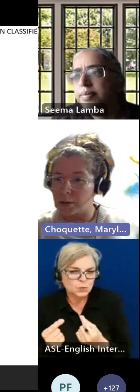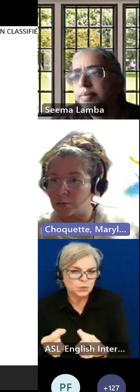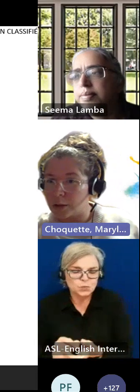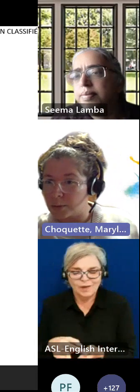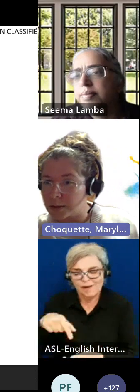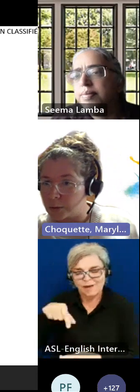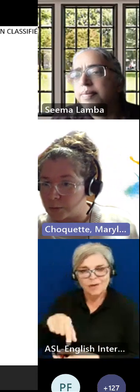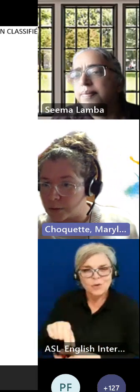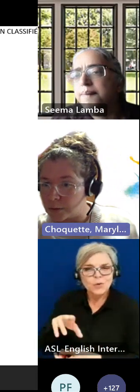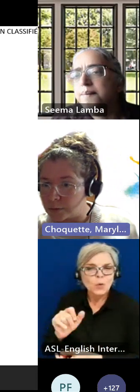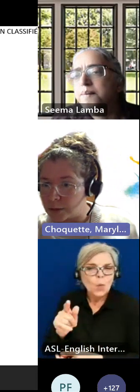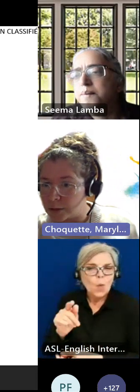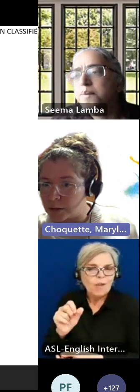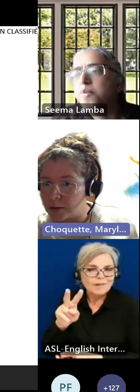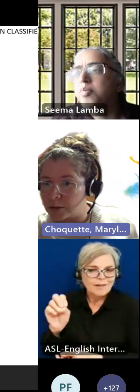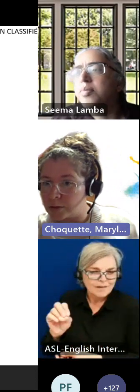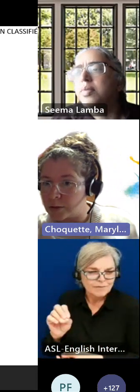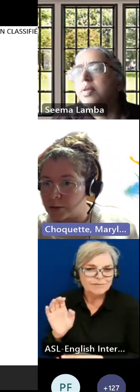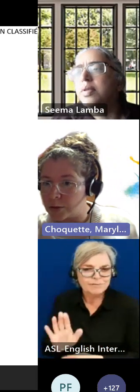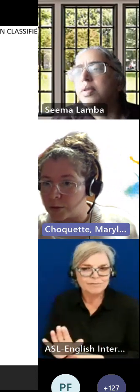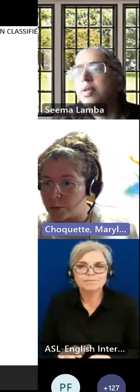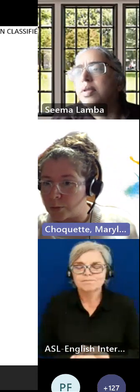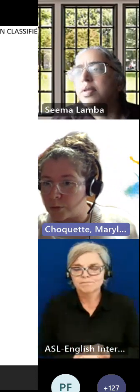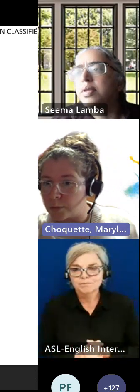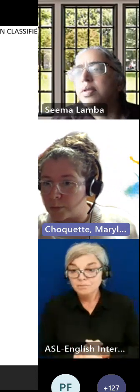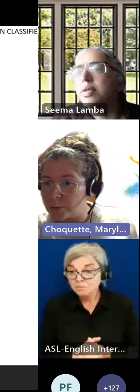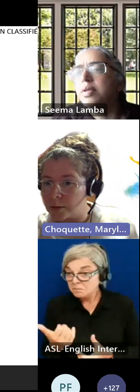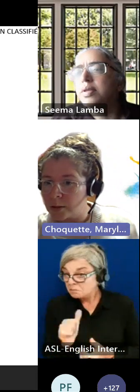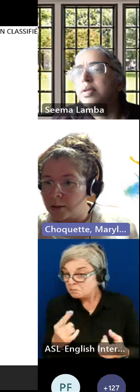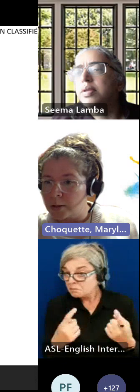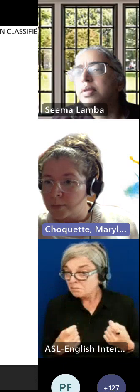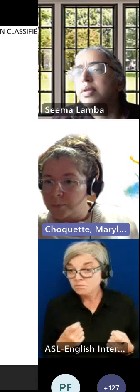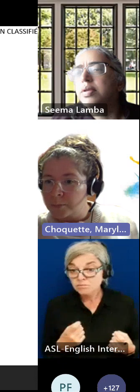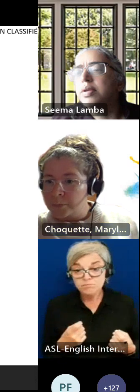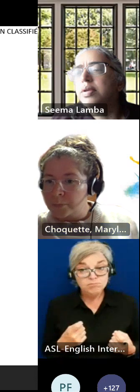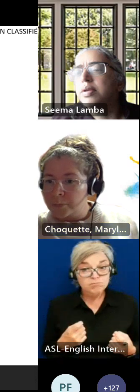Any questions or comments? I do see a few questions. I'll just scroll up.